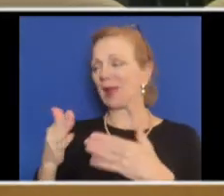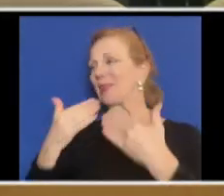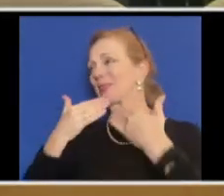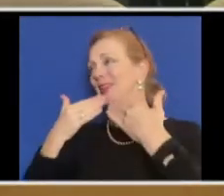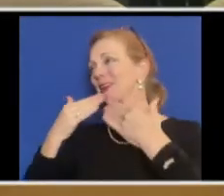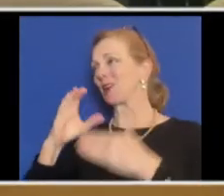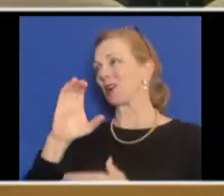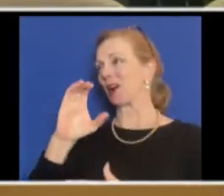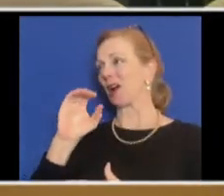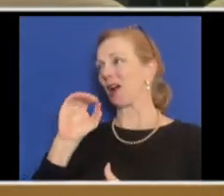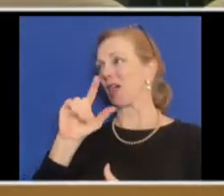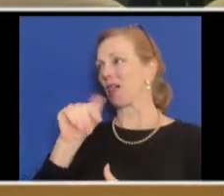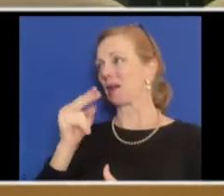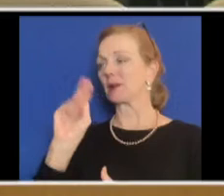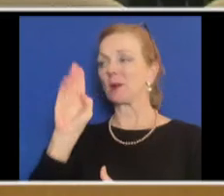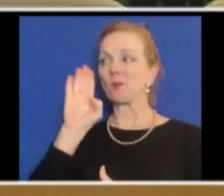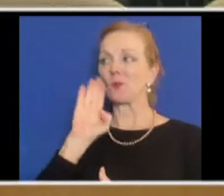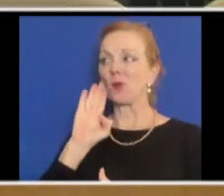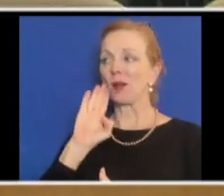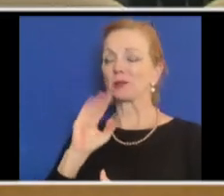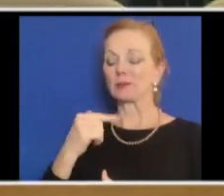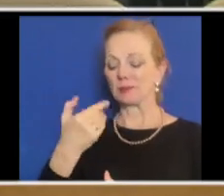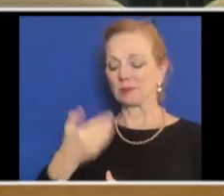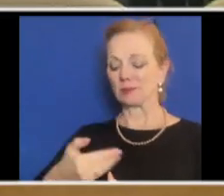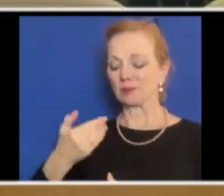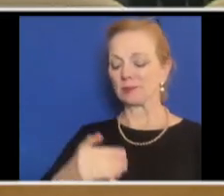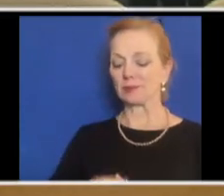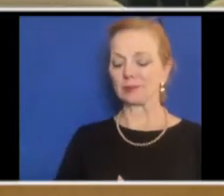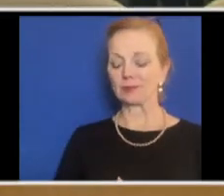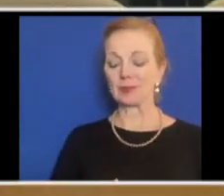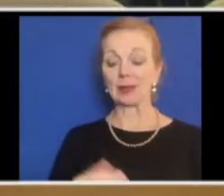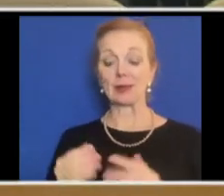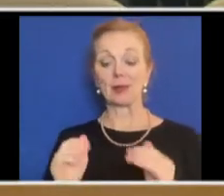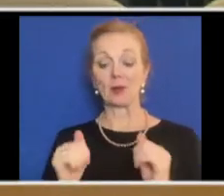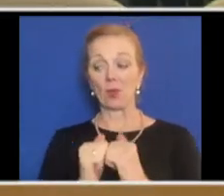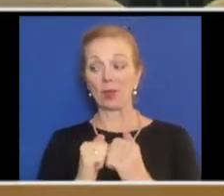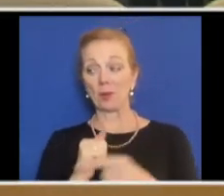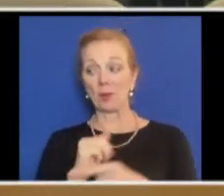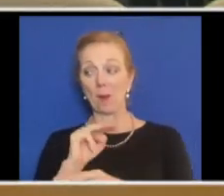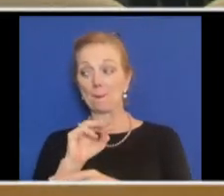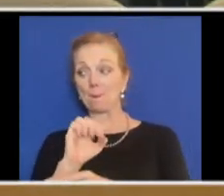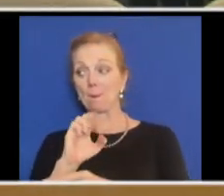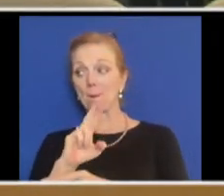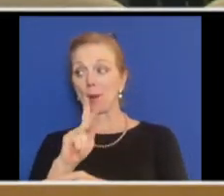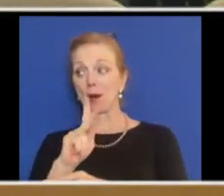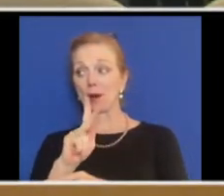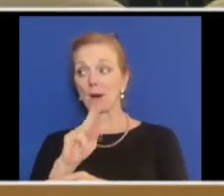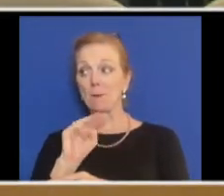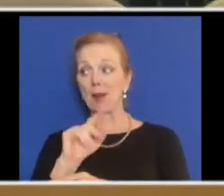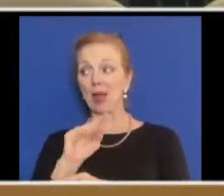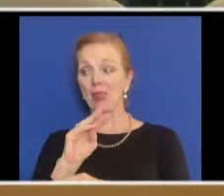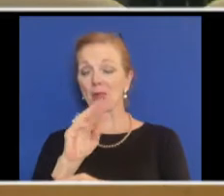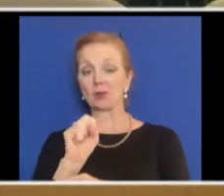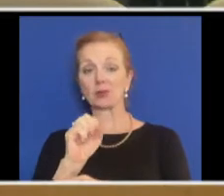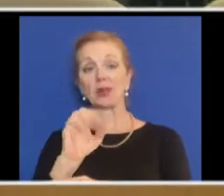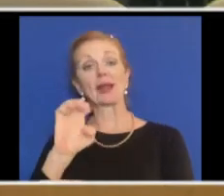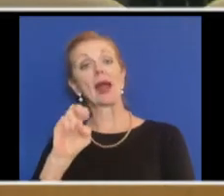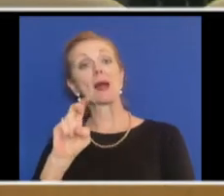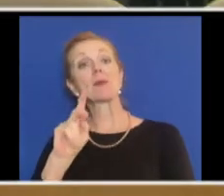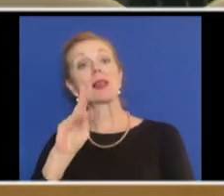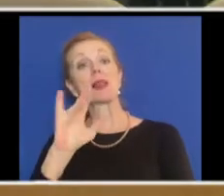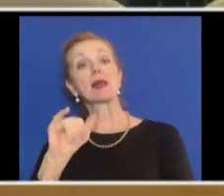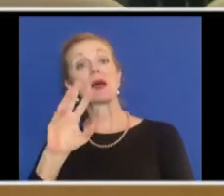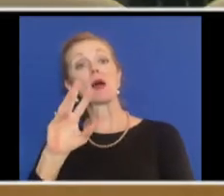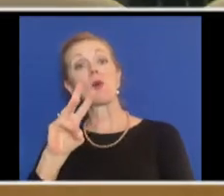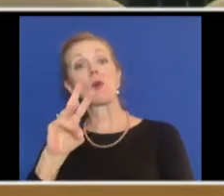Brown on behalf of the petitioner with me tonight Mark Matthews and Emily white on from the petitions team if you